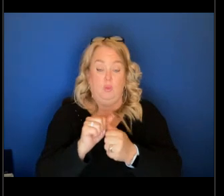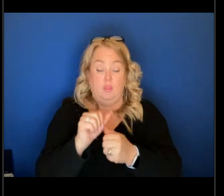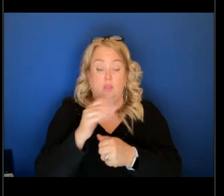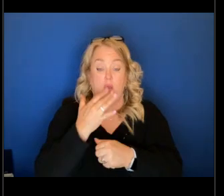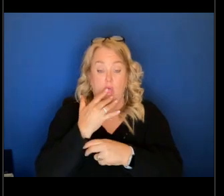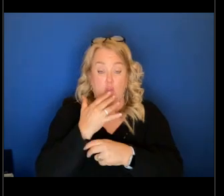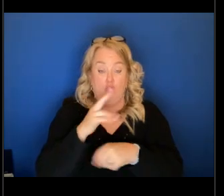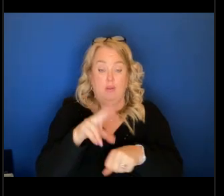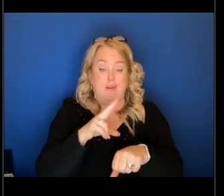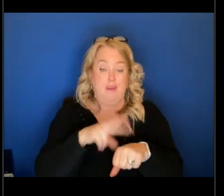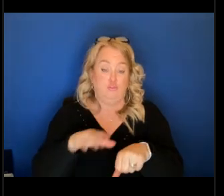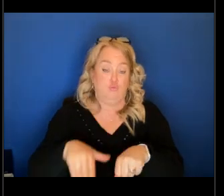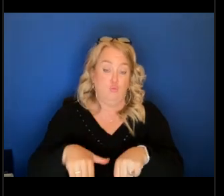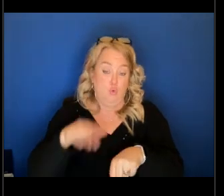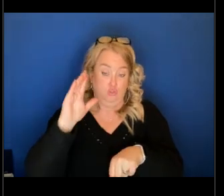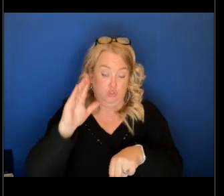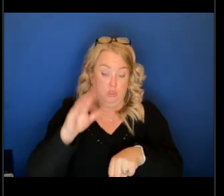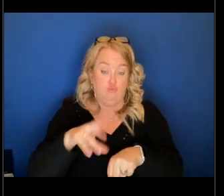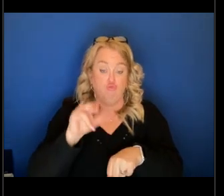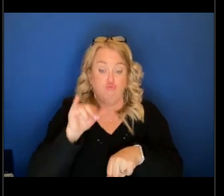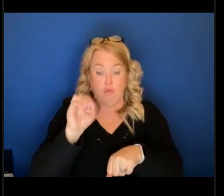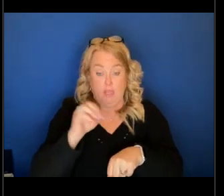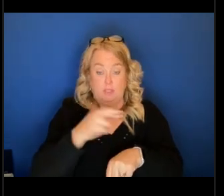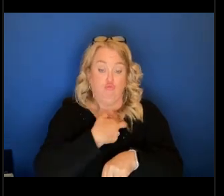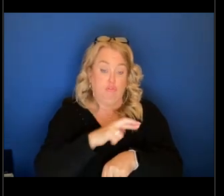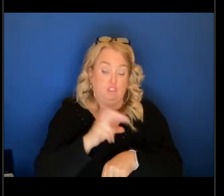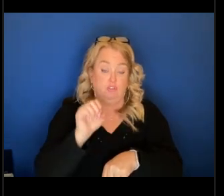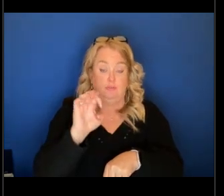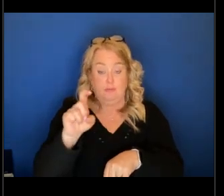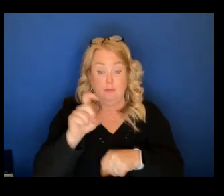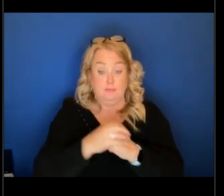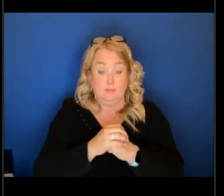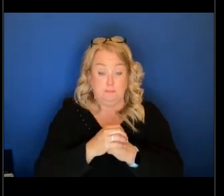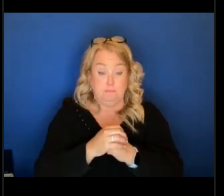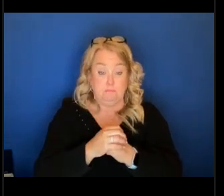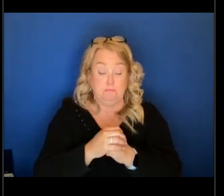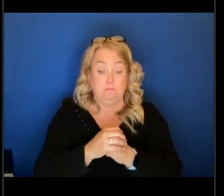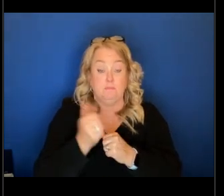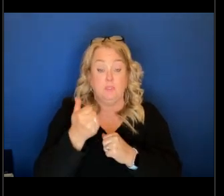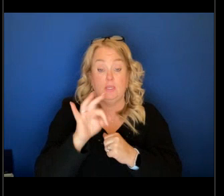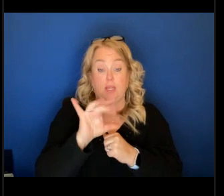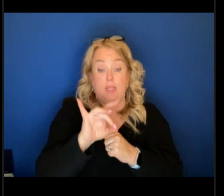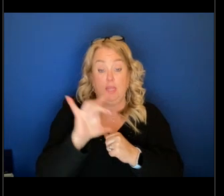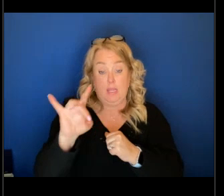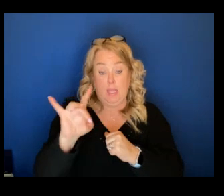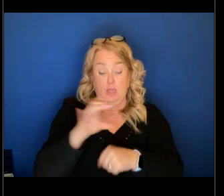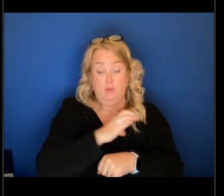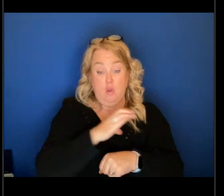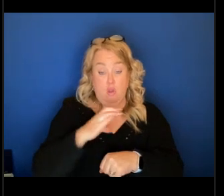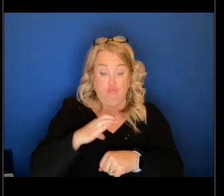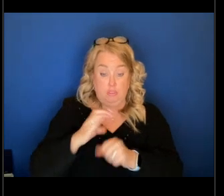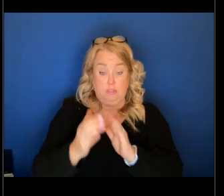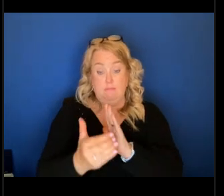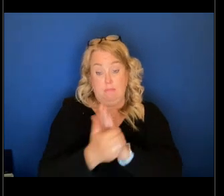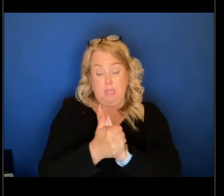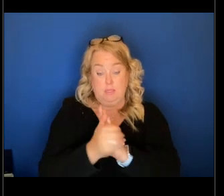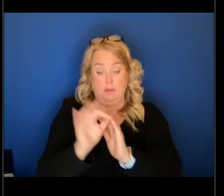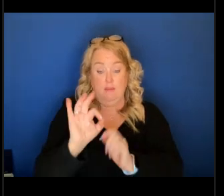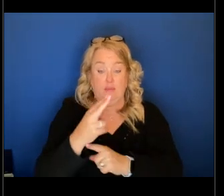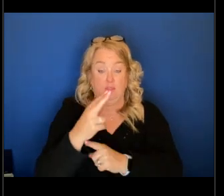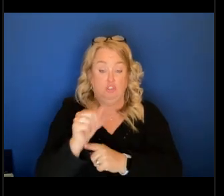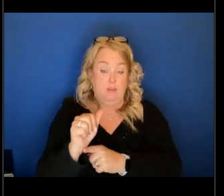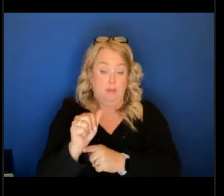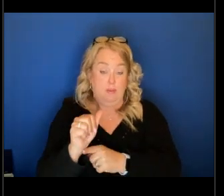national origin, race, religion, and sex. In 1988, Congress amended